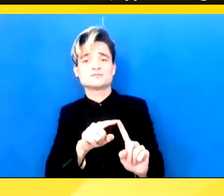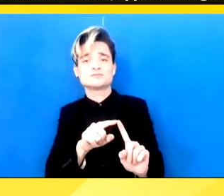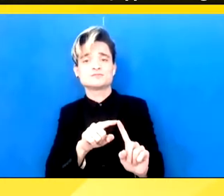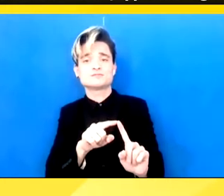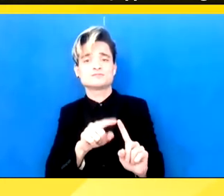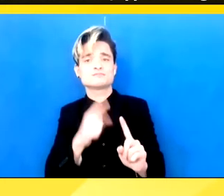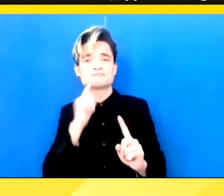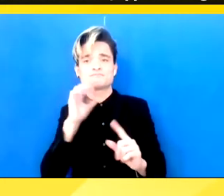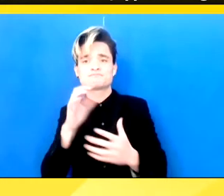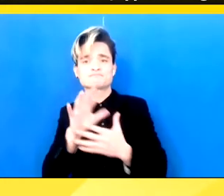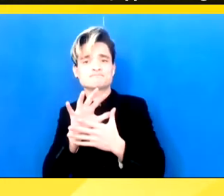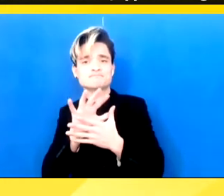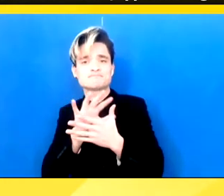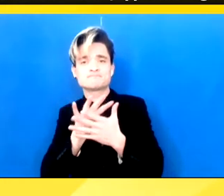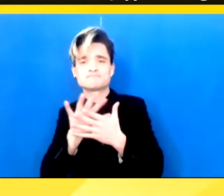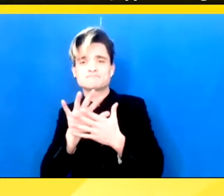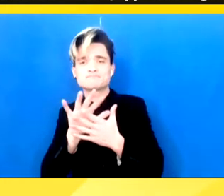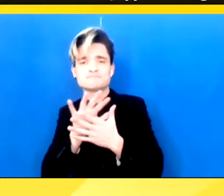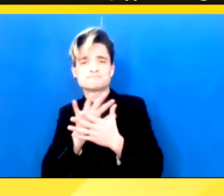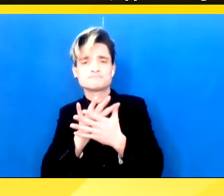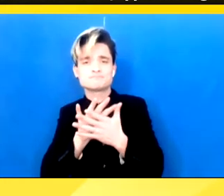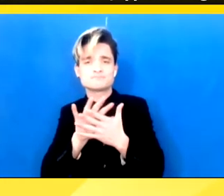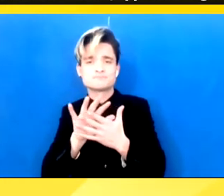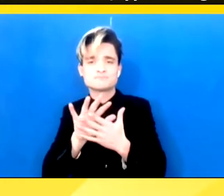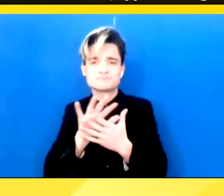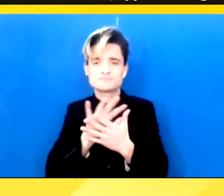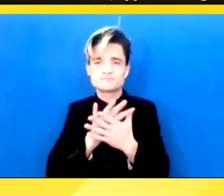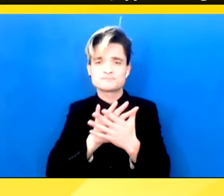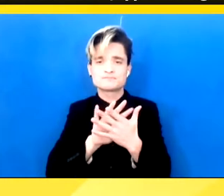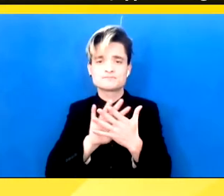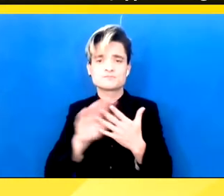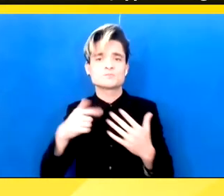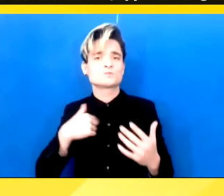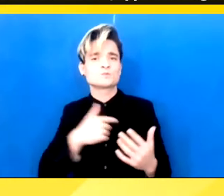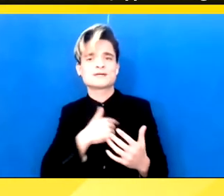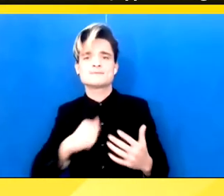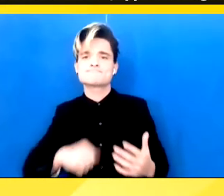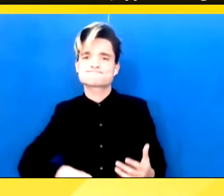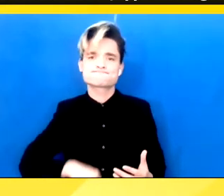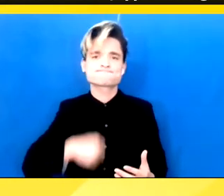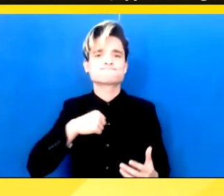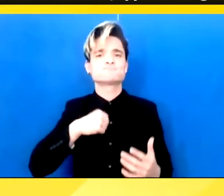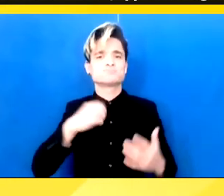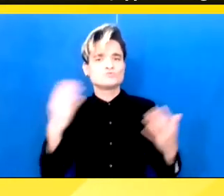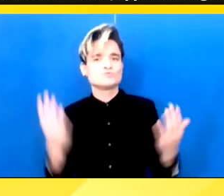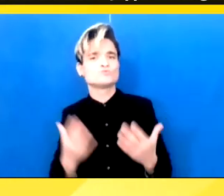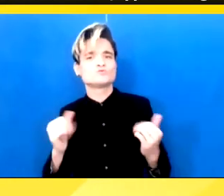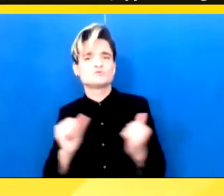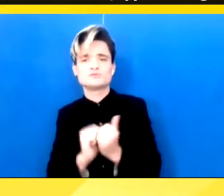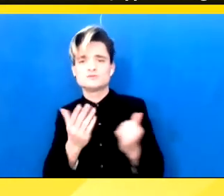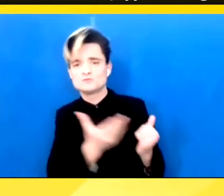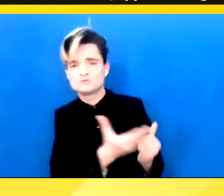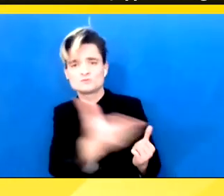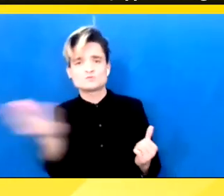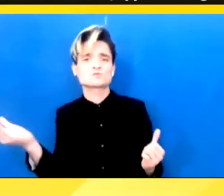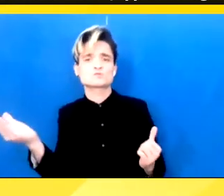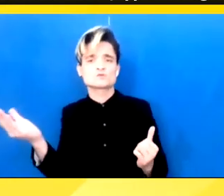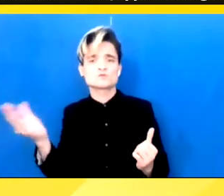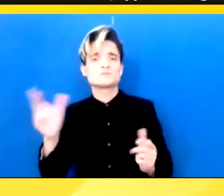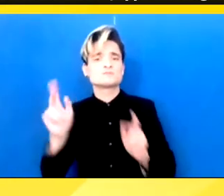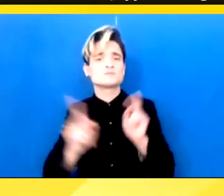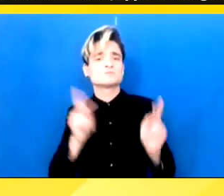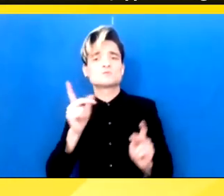so proud, Bama, and online today with working people who have had it, who are fed up with the way things have been before